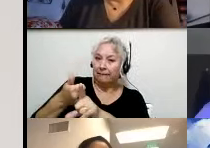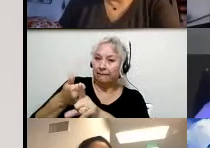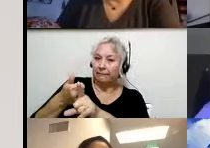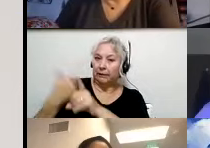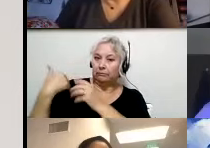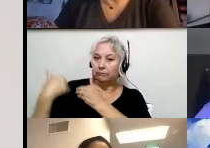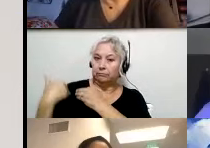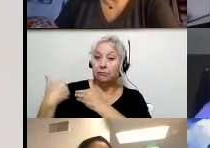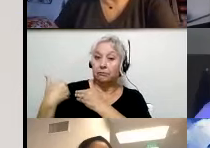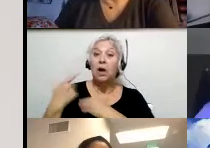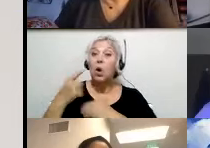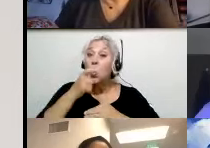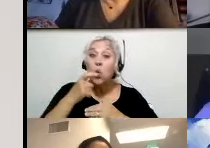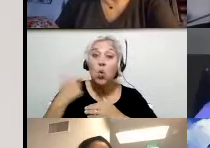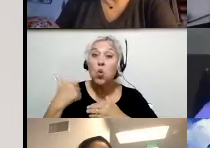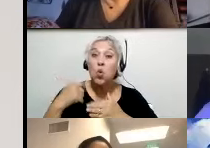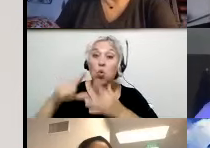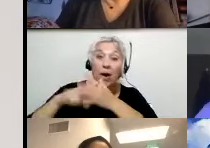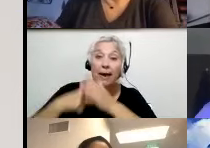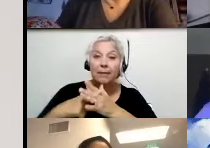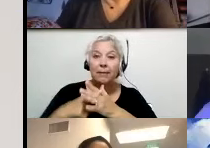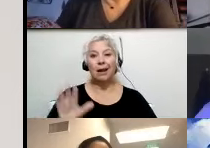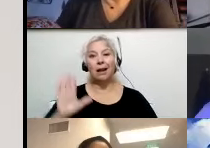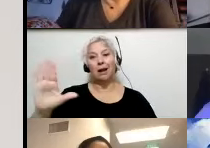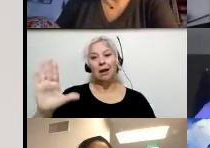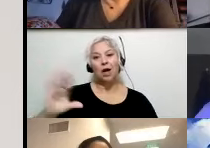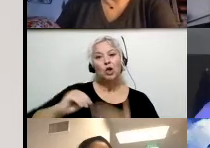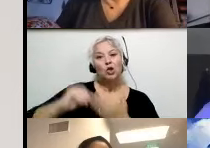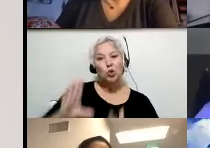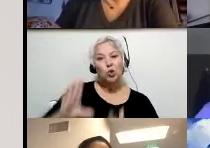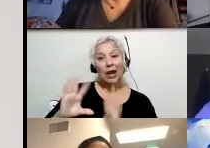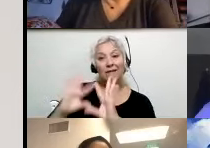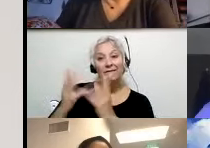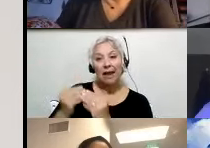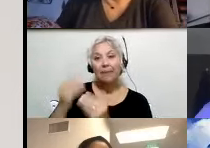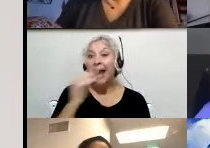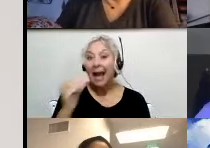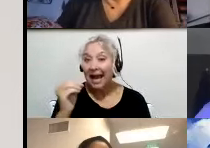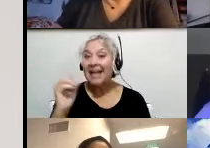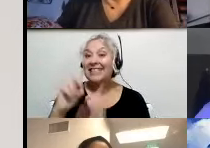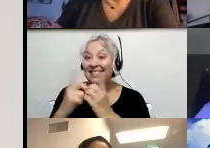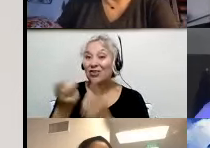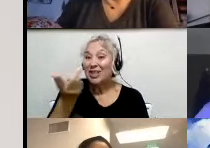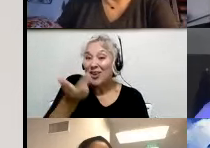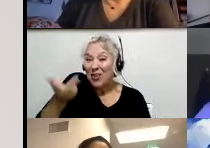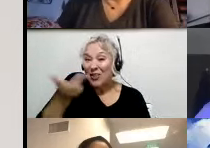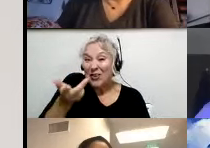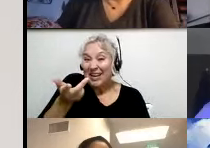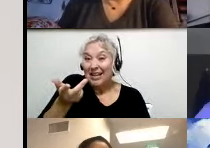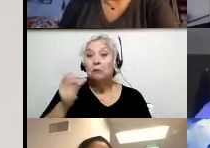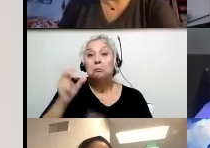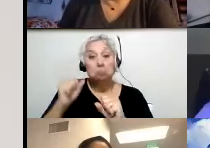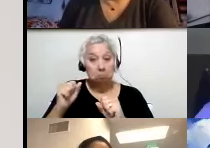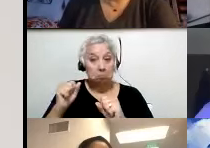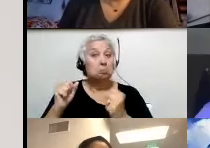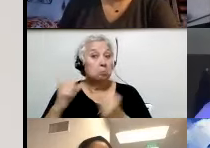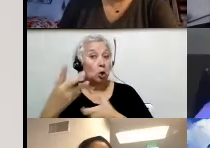responsibility of implementing the ICAP is on the student and the family and the district. And it could include